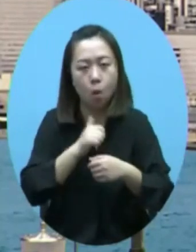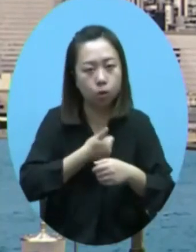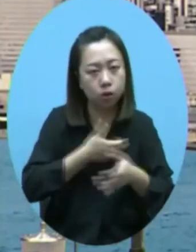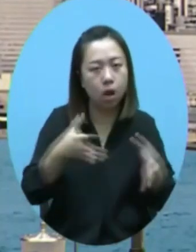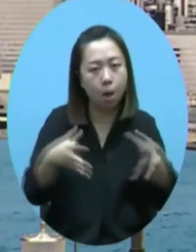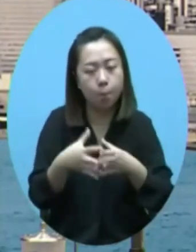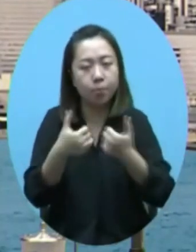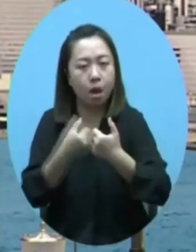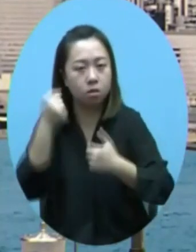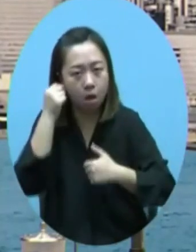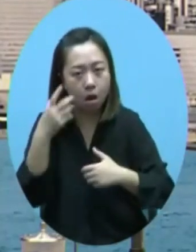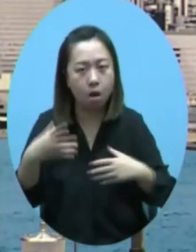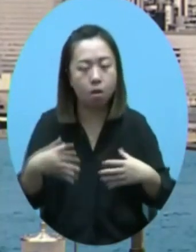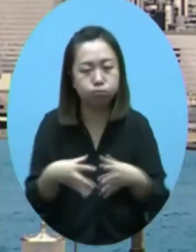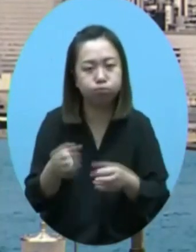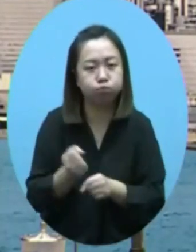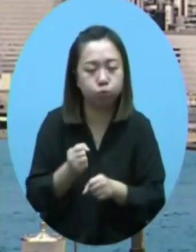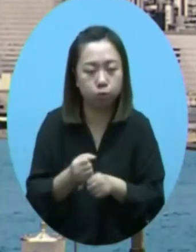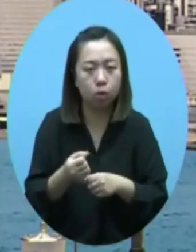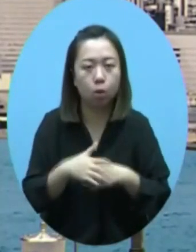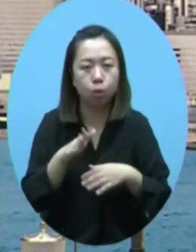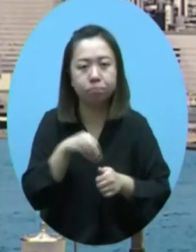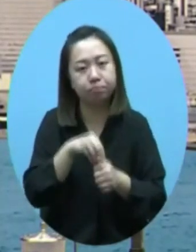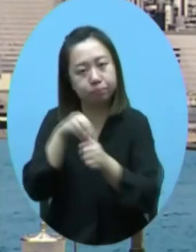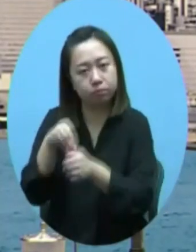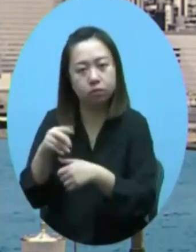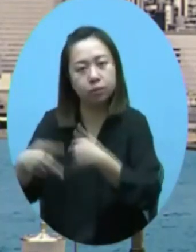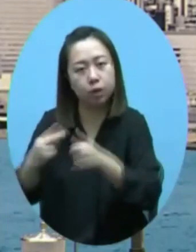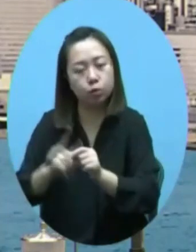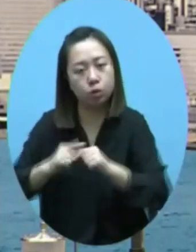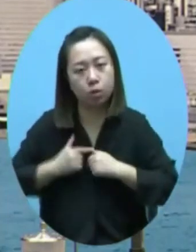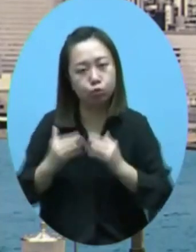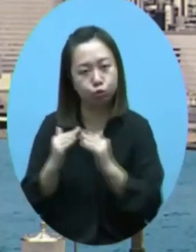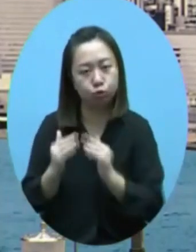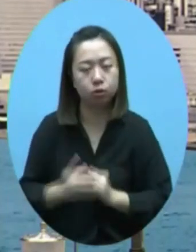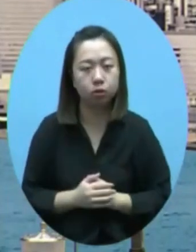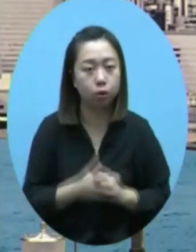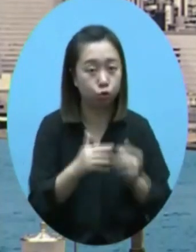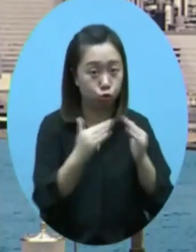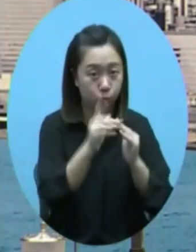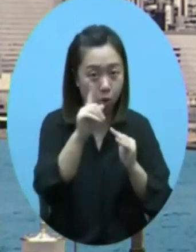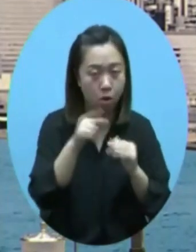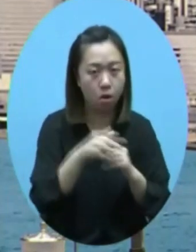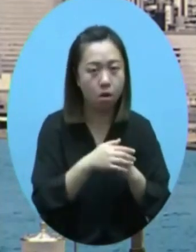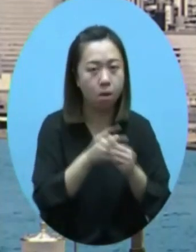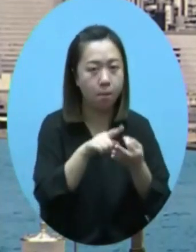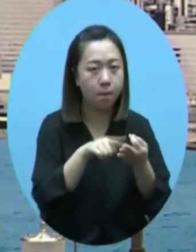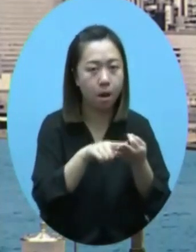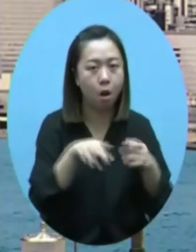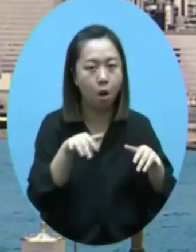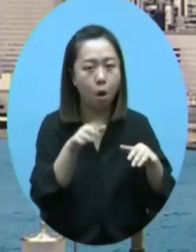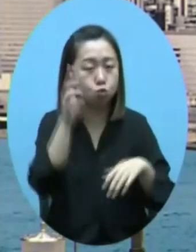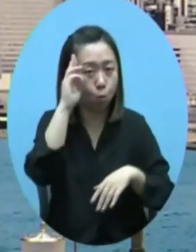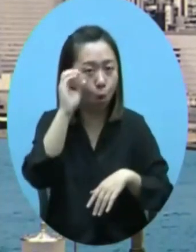where there are several teachers there, and also his wife will be sent to quarantine center. He